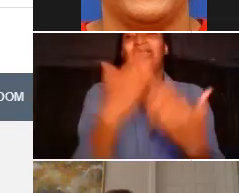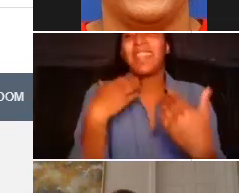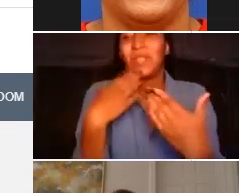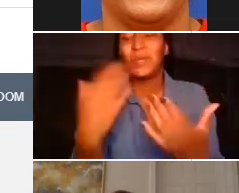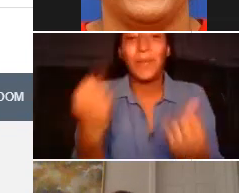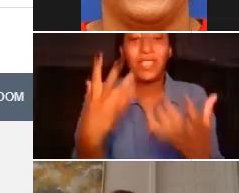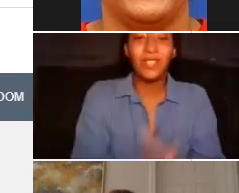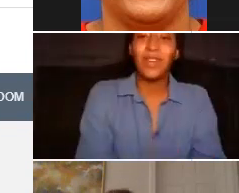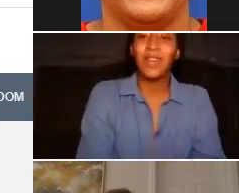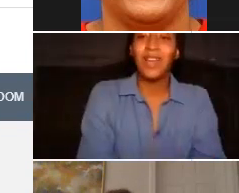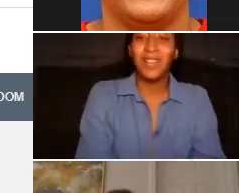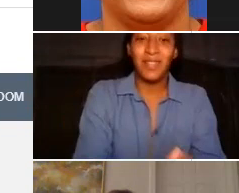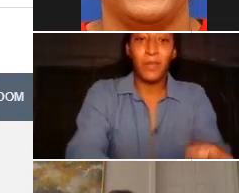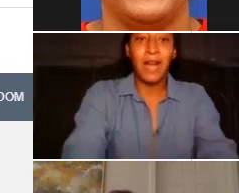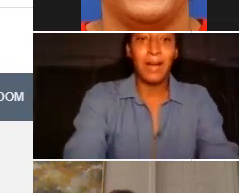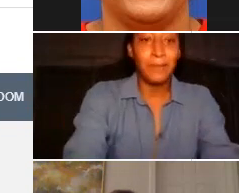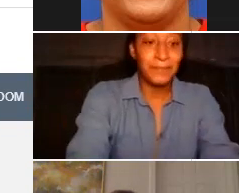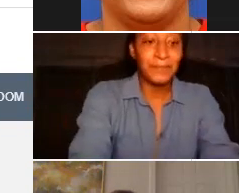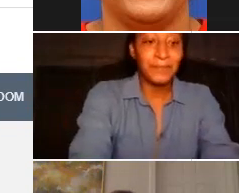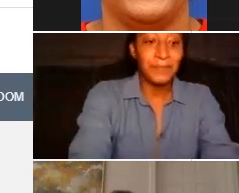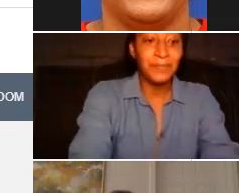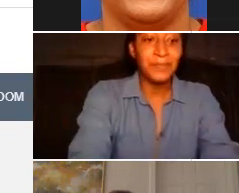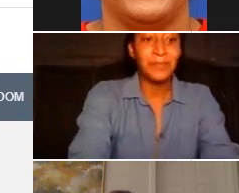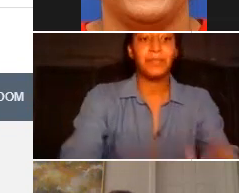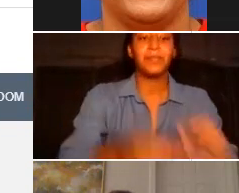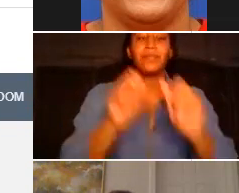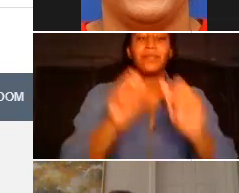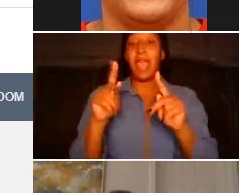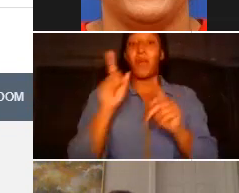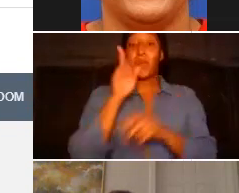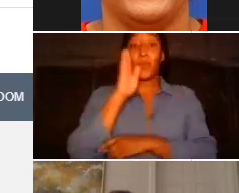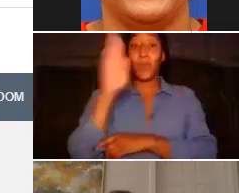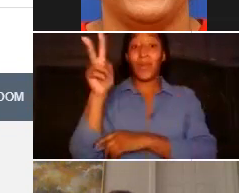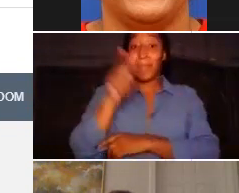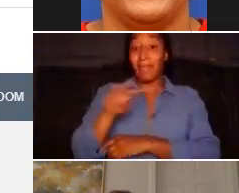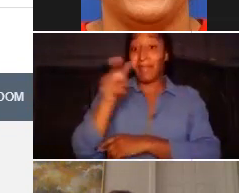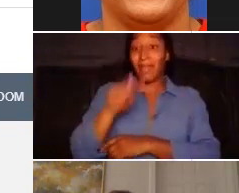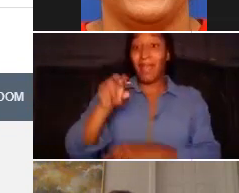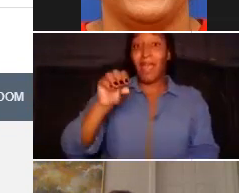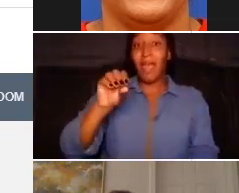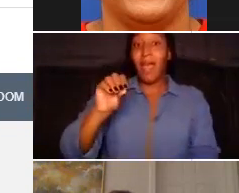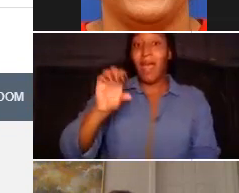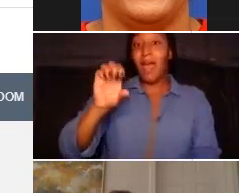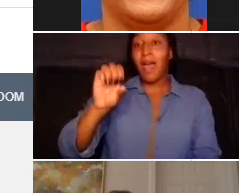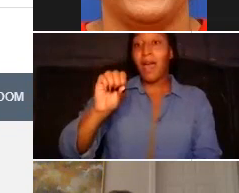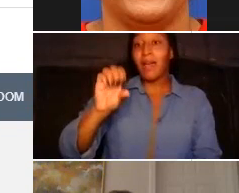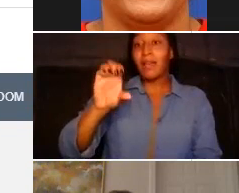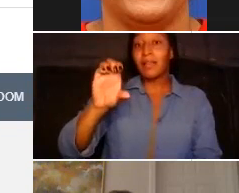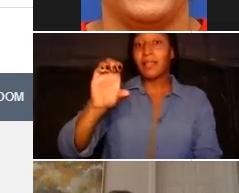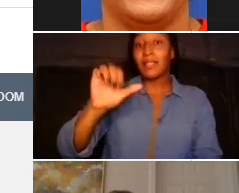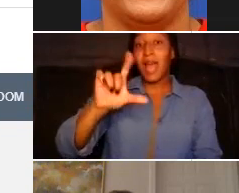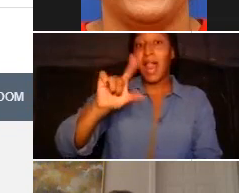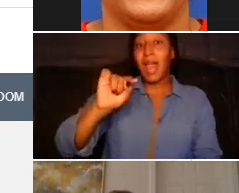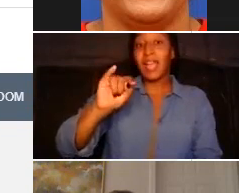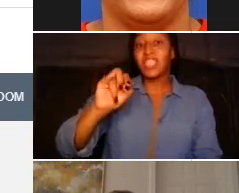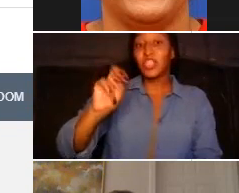All right. So what we're going to be looking at in this packet here is oscillations and waves. Okay. So I